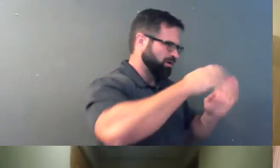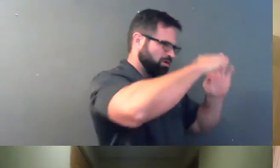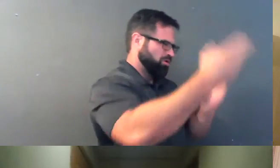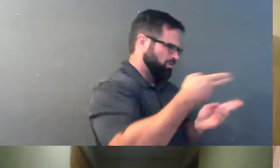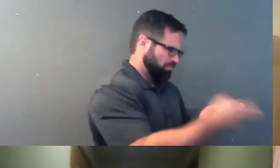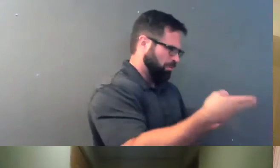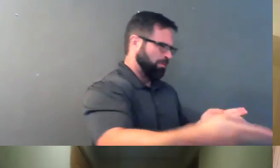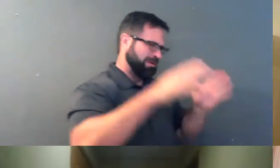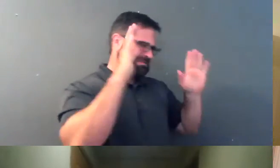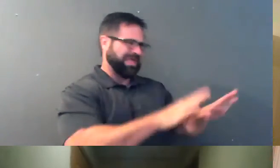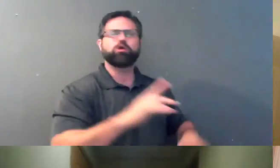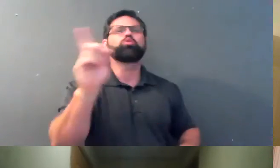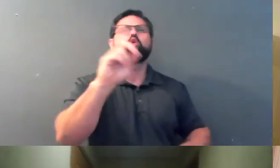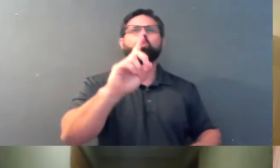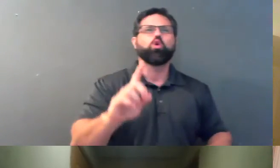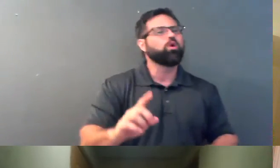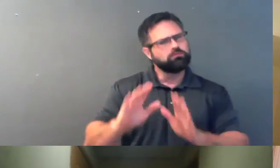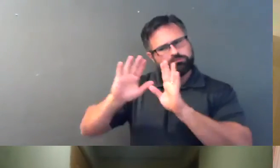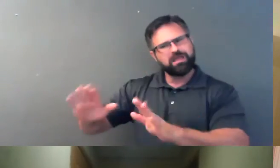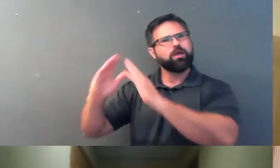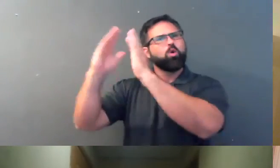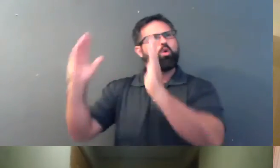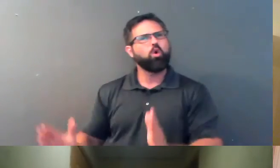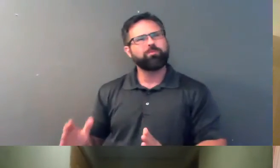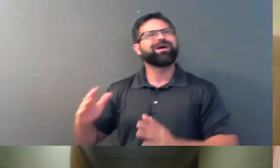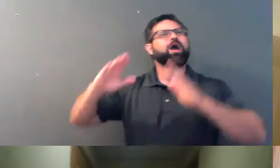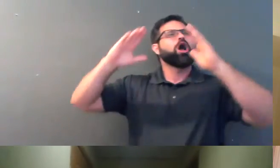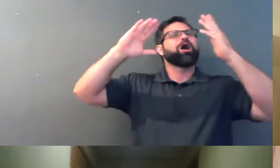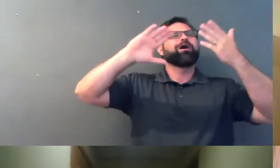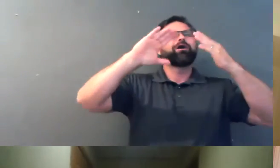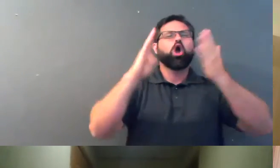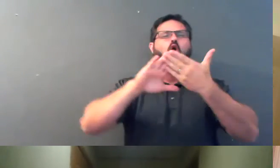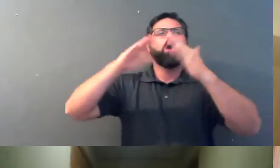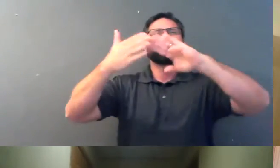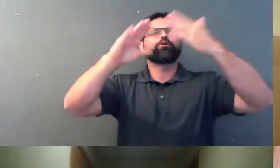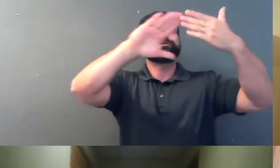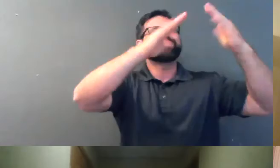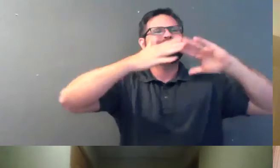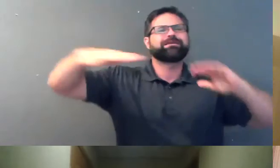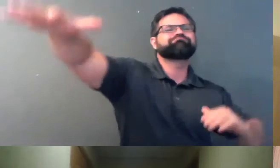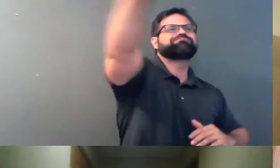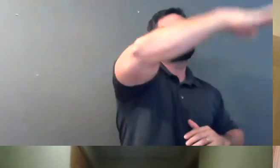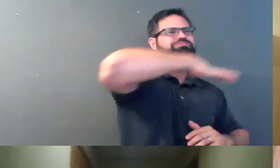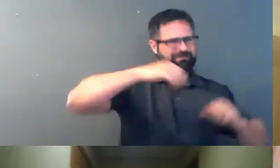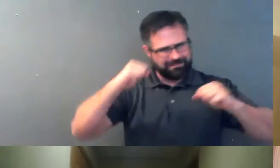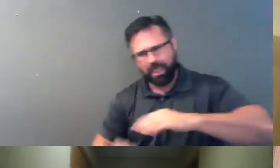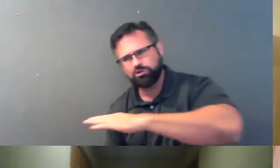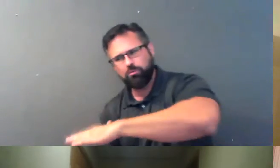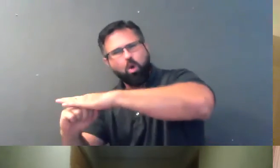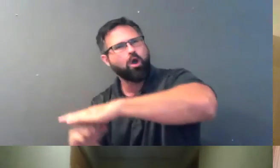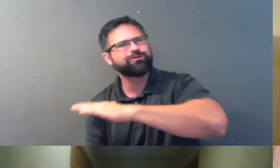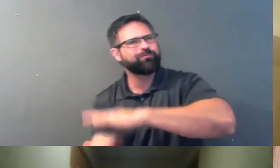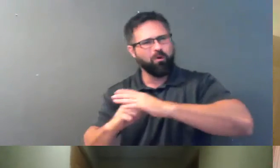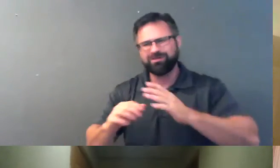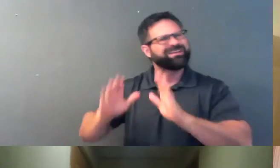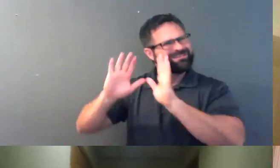community. Similarly, a European Social Protection Committee has decided exactly the same thing 2